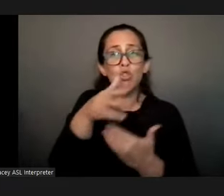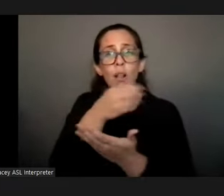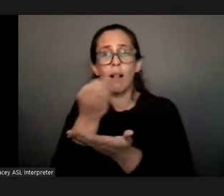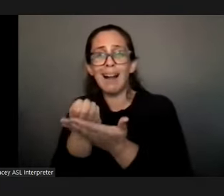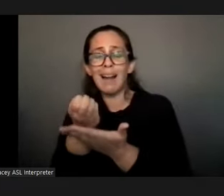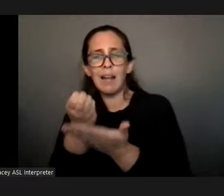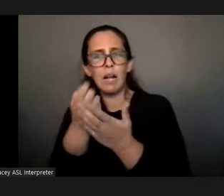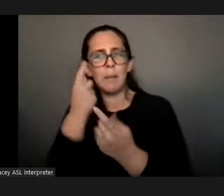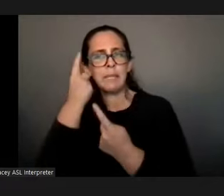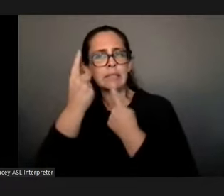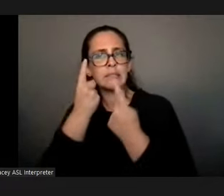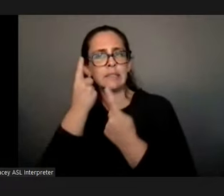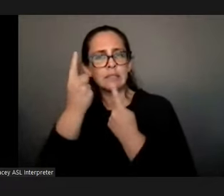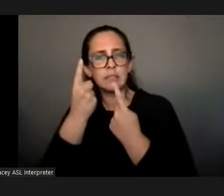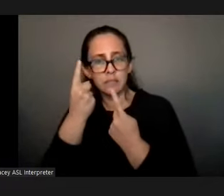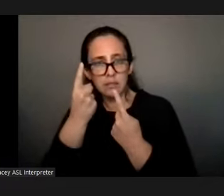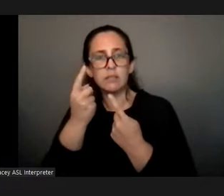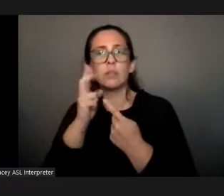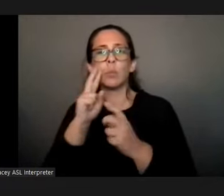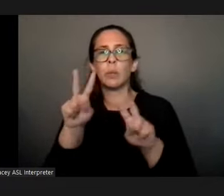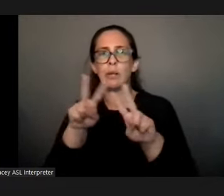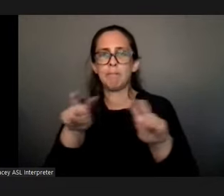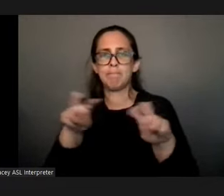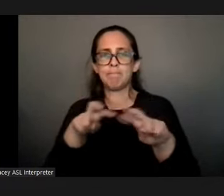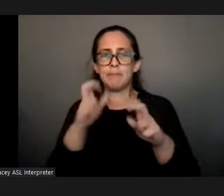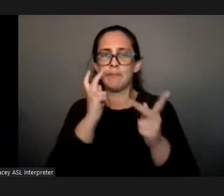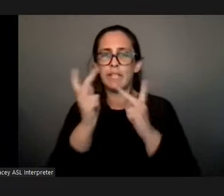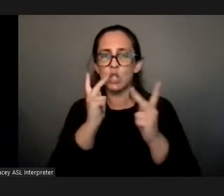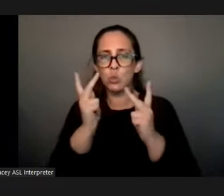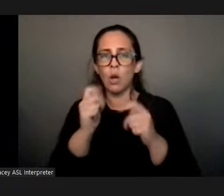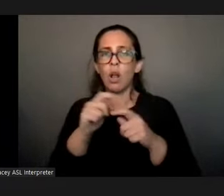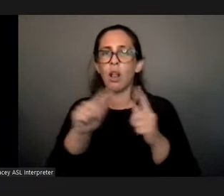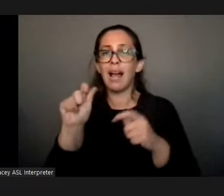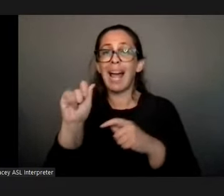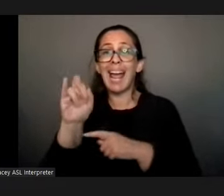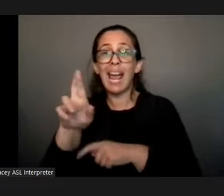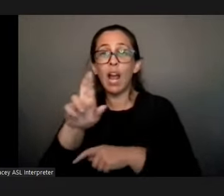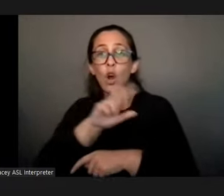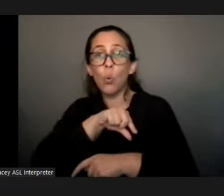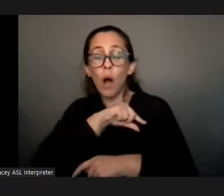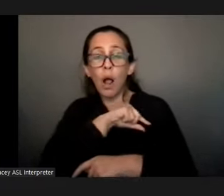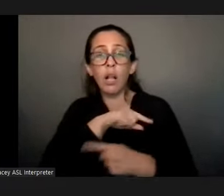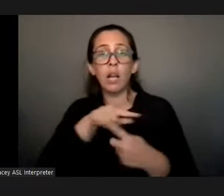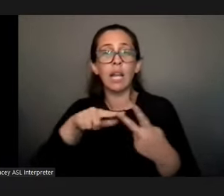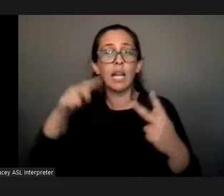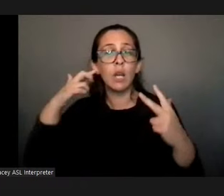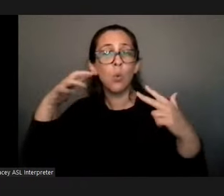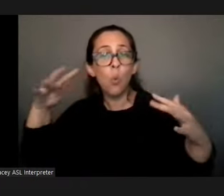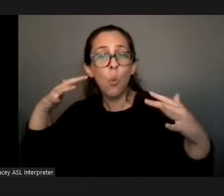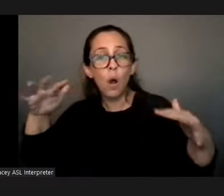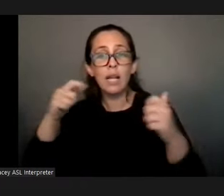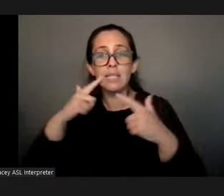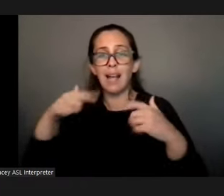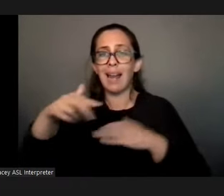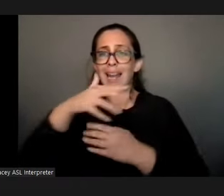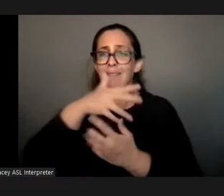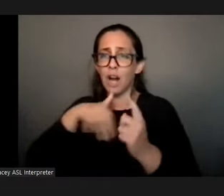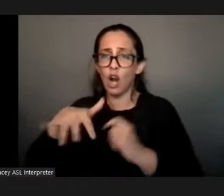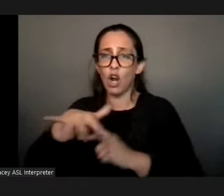and conditions. We'll be looking at the visual resources, air quality, noise, and environmental justice, among others.